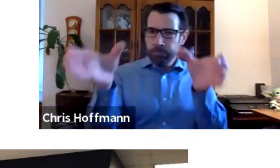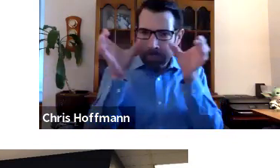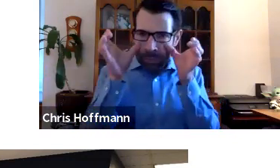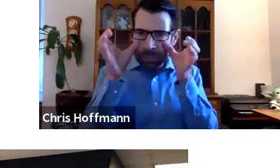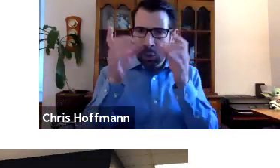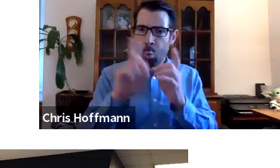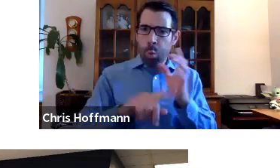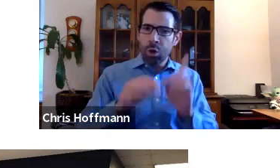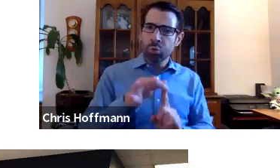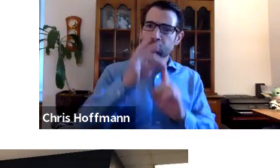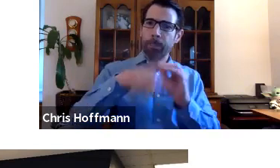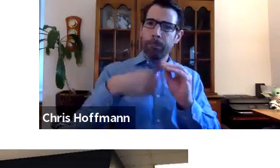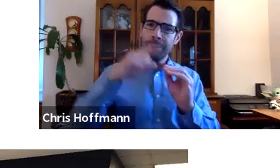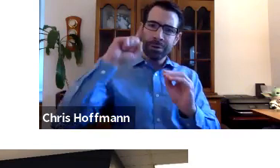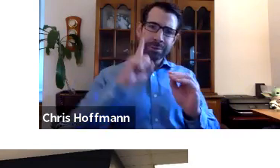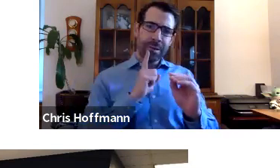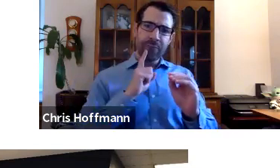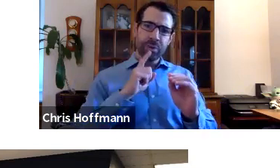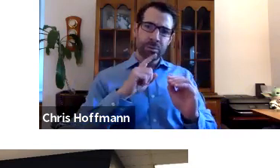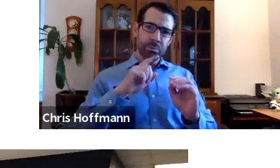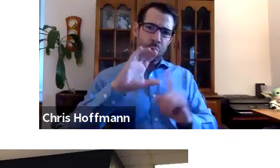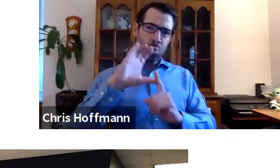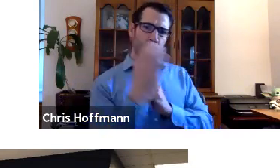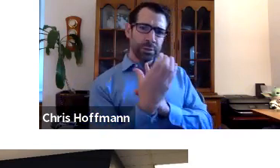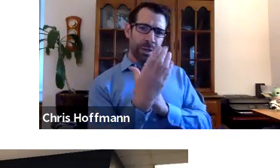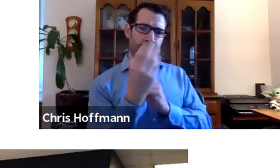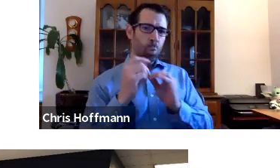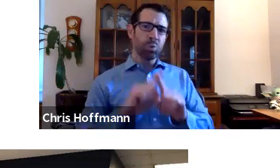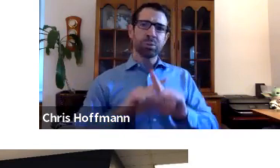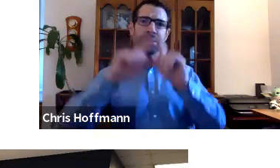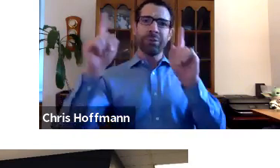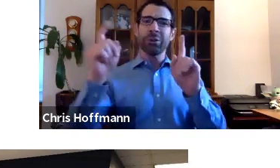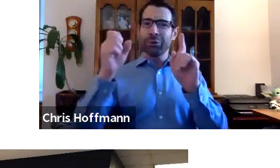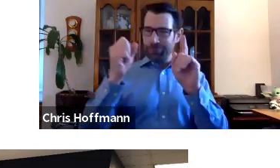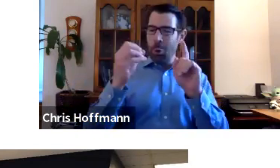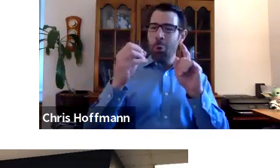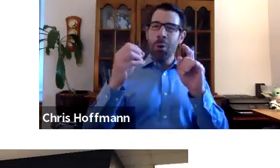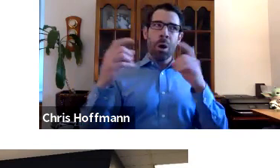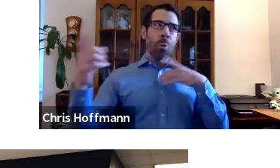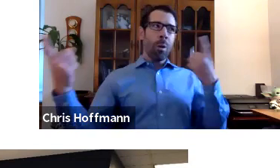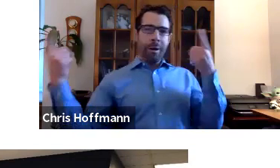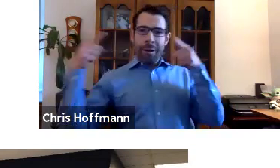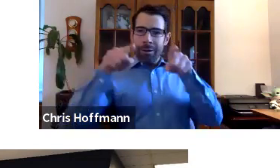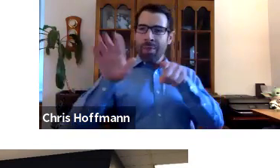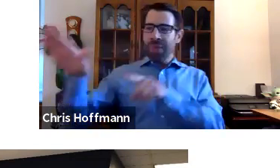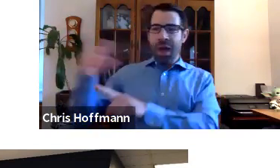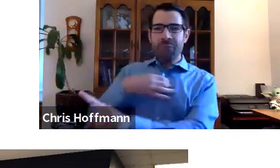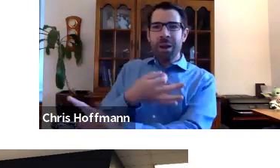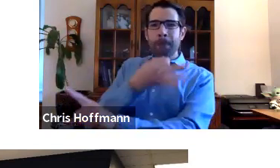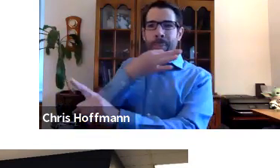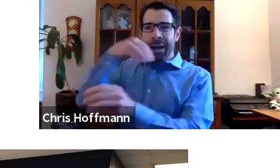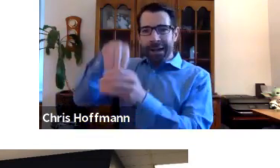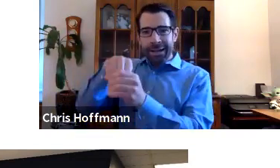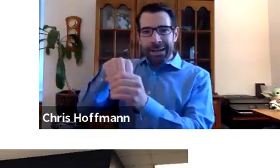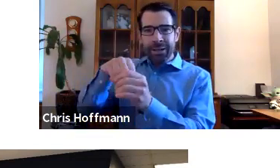all-inclusive changing room. What's unique, we listened to what was unique about deaf culture and what was different about deaf